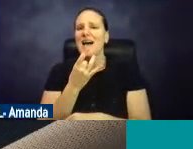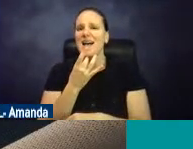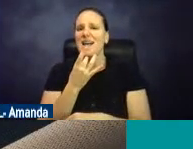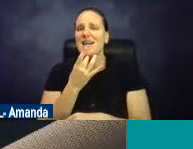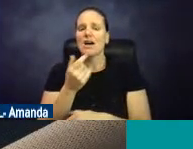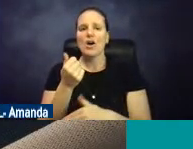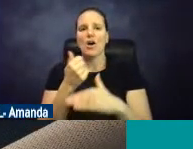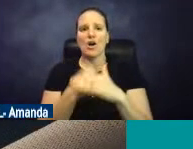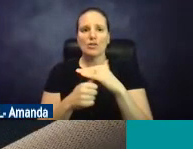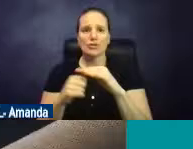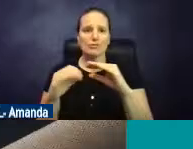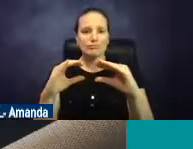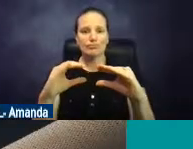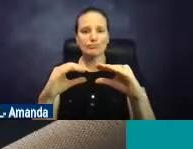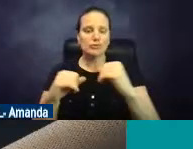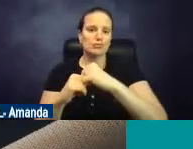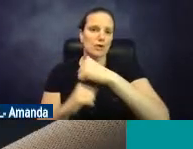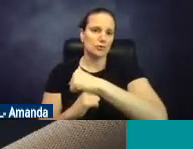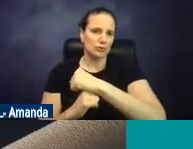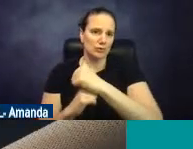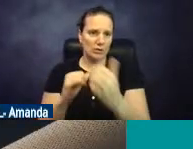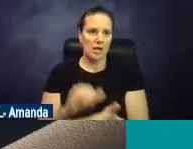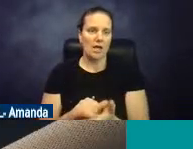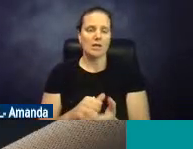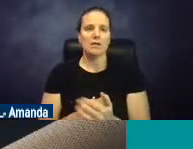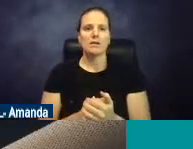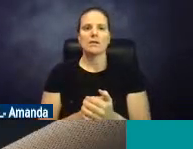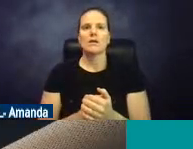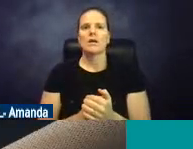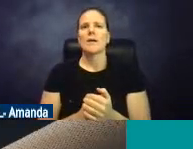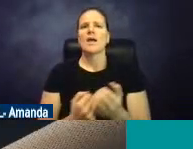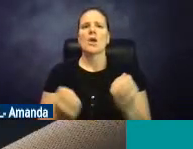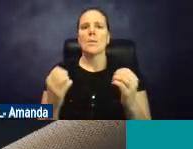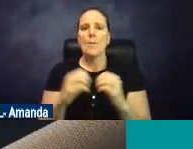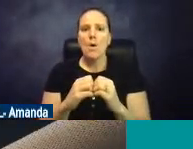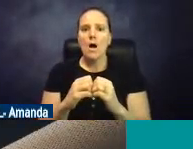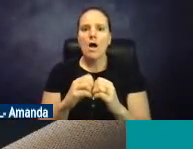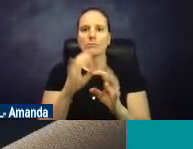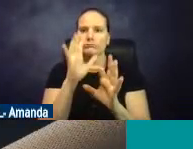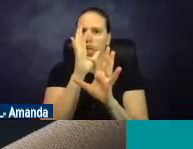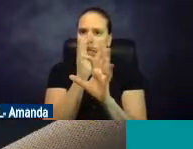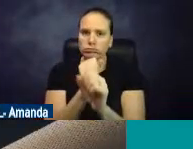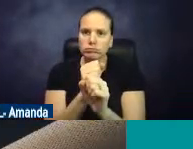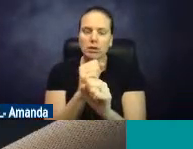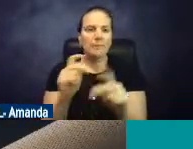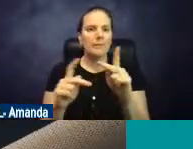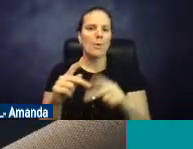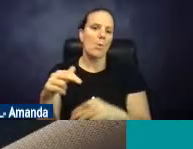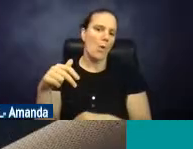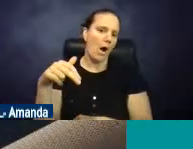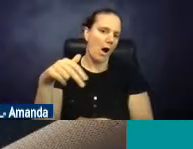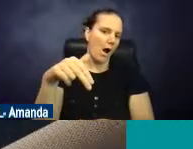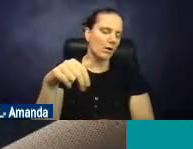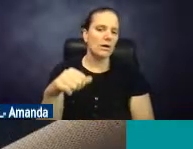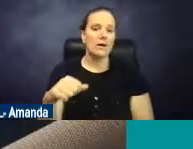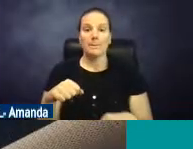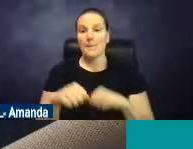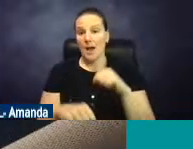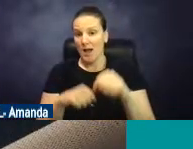those structures and make it more enticing for folks to walk, bike, and roll,